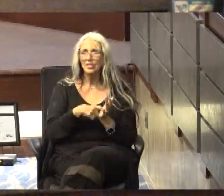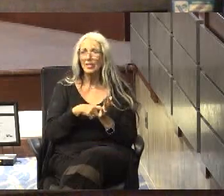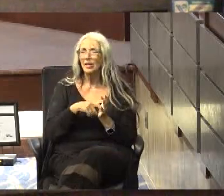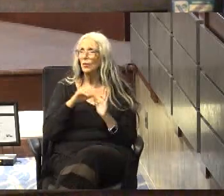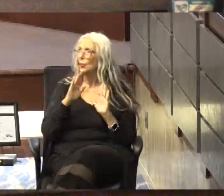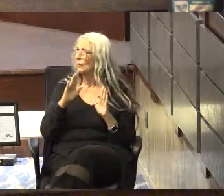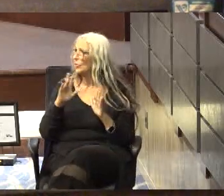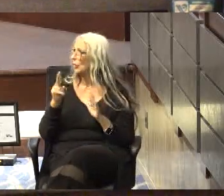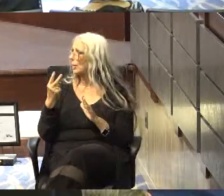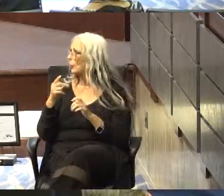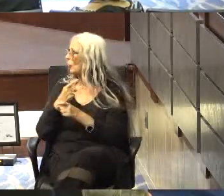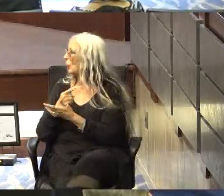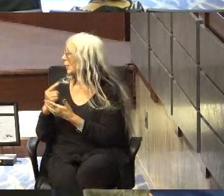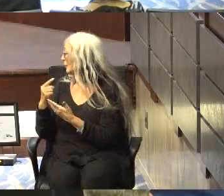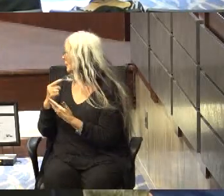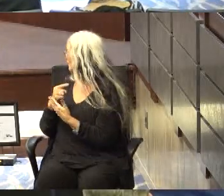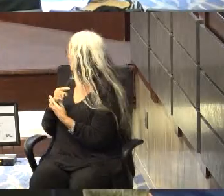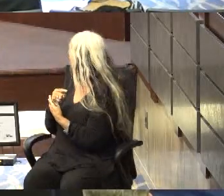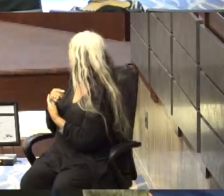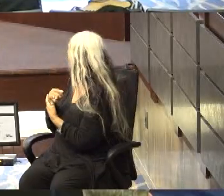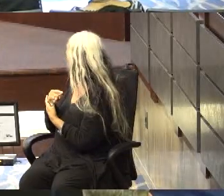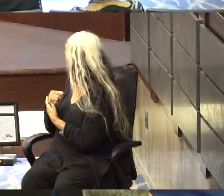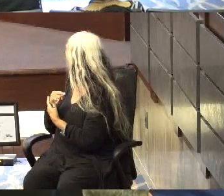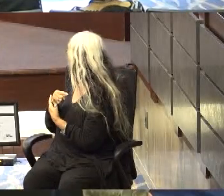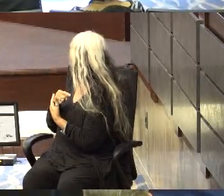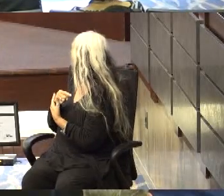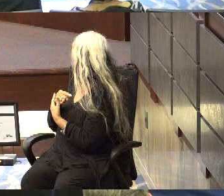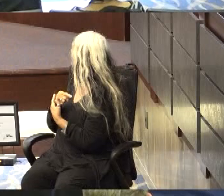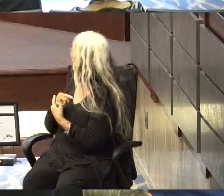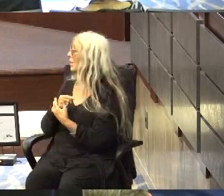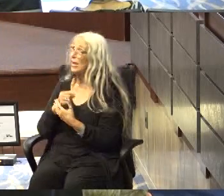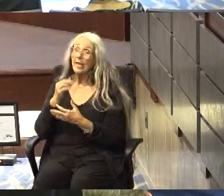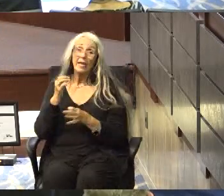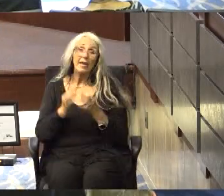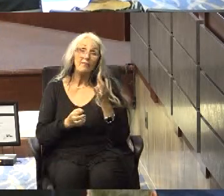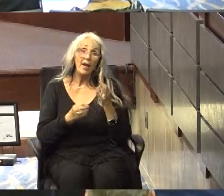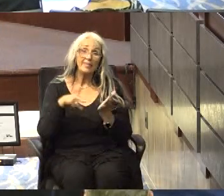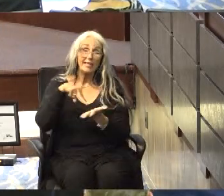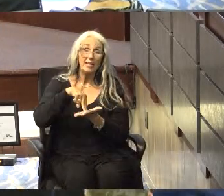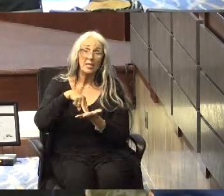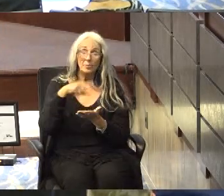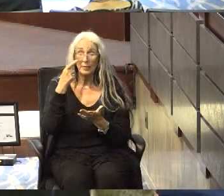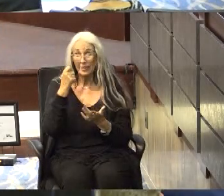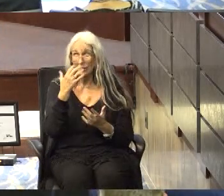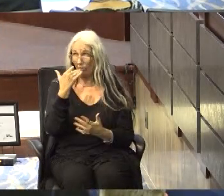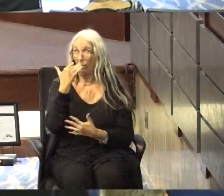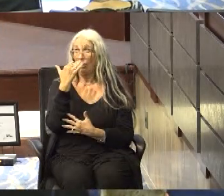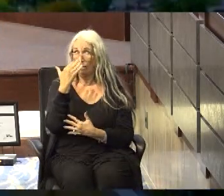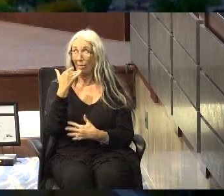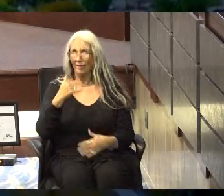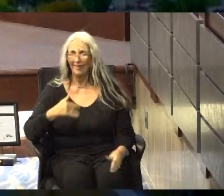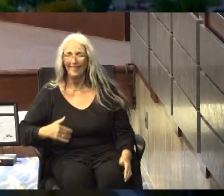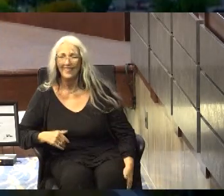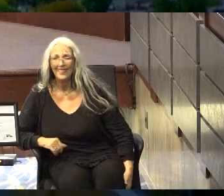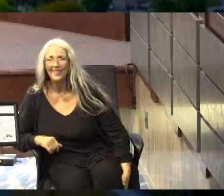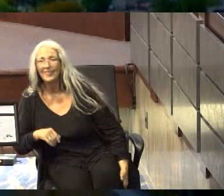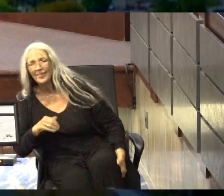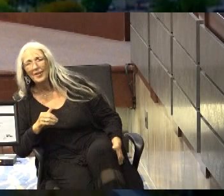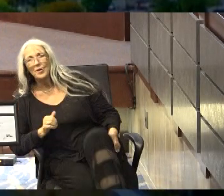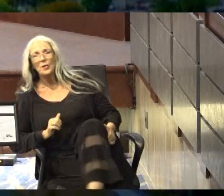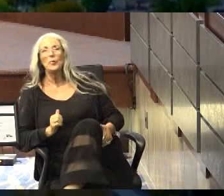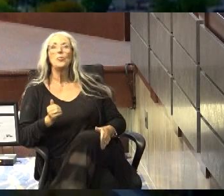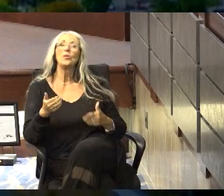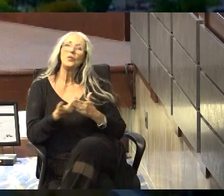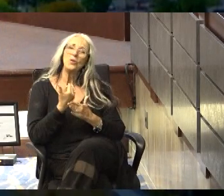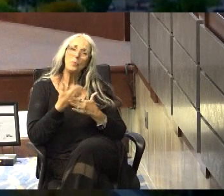been a great couple weeks being a dad. Love you guys. If I fall asleep during the meeting, that's why. I was rocking her back to For sleep 1 week, until you about get 5 a.m. you get an